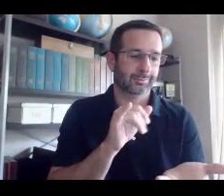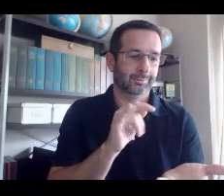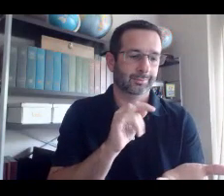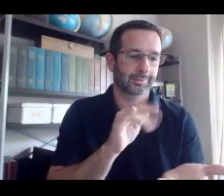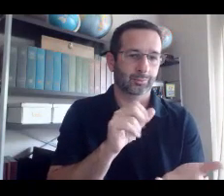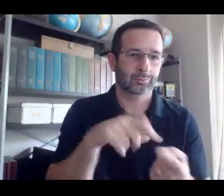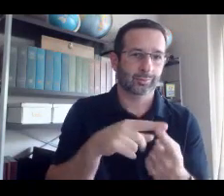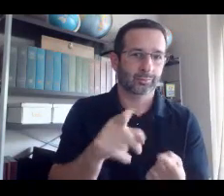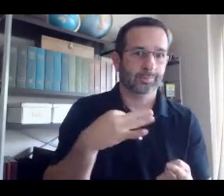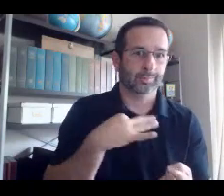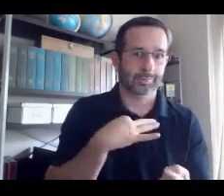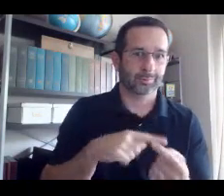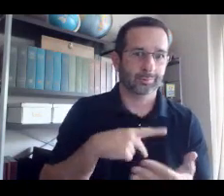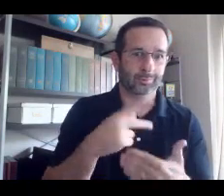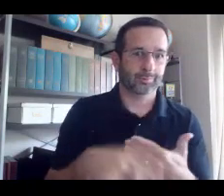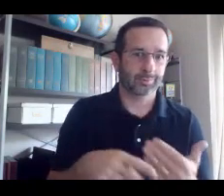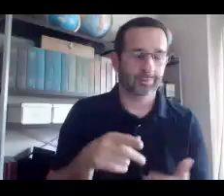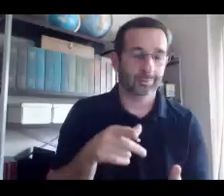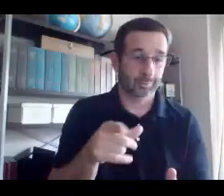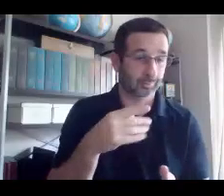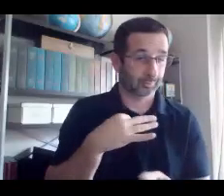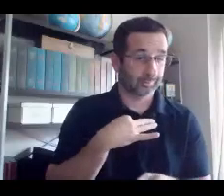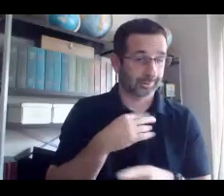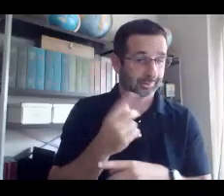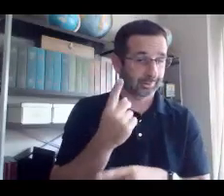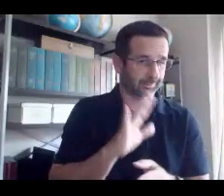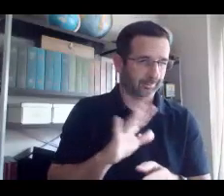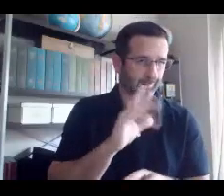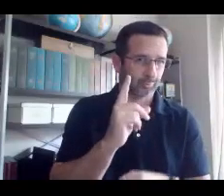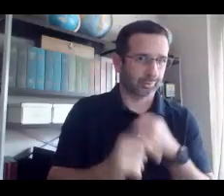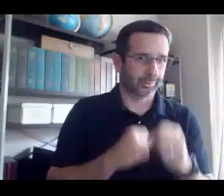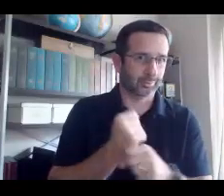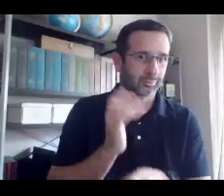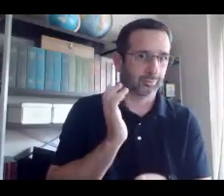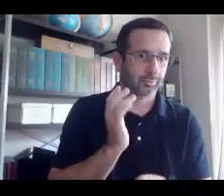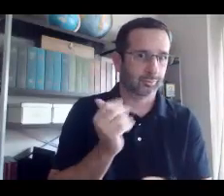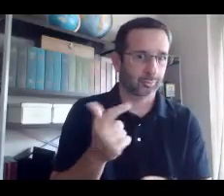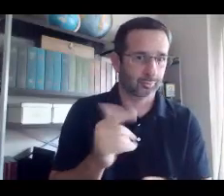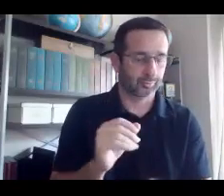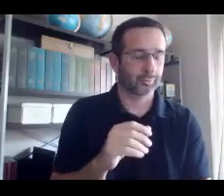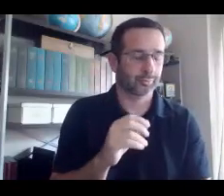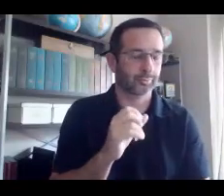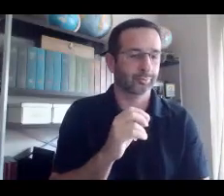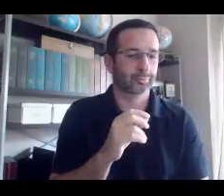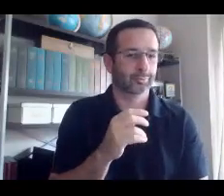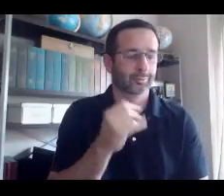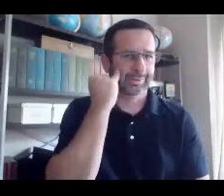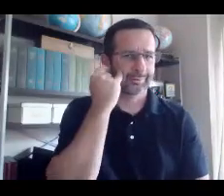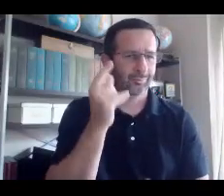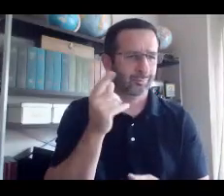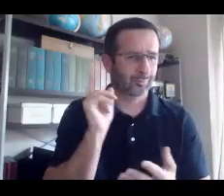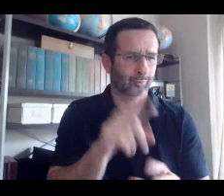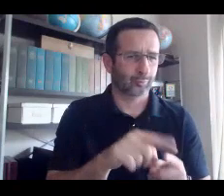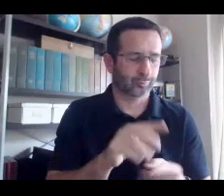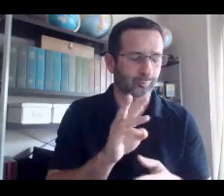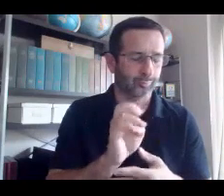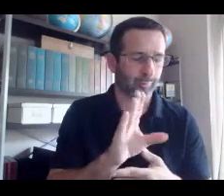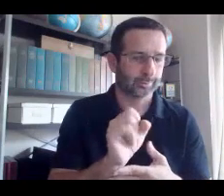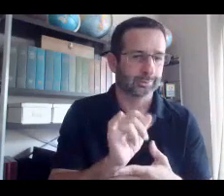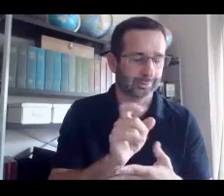look different than what we had previously had. And when you had applied to the program, you applied to the program roughly a year